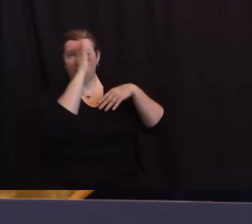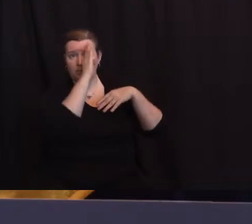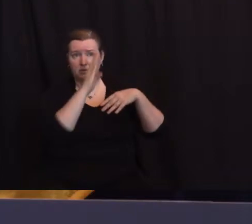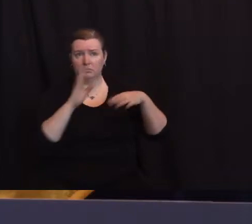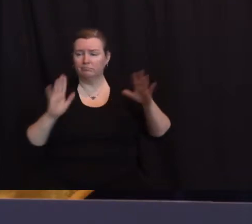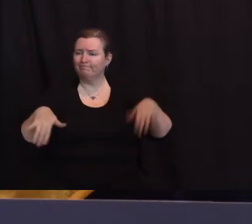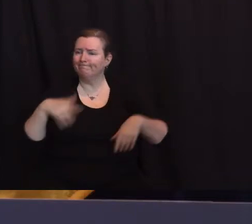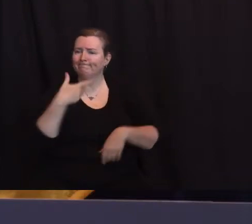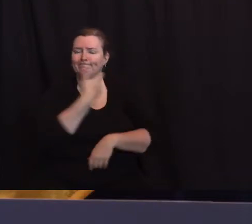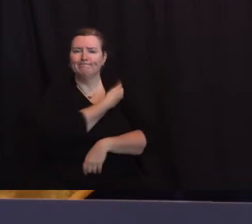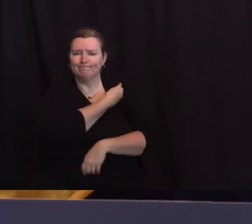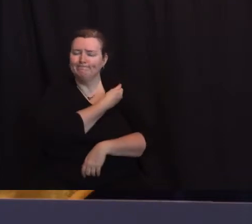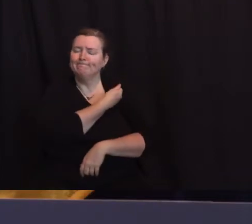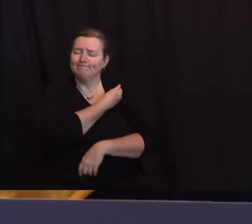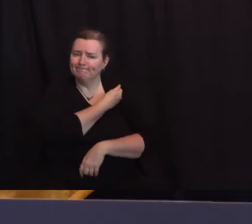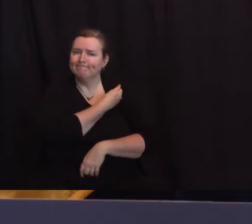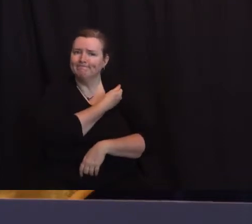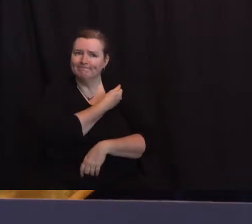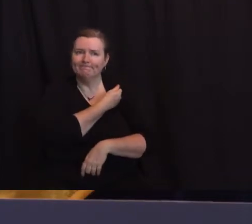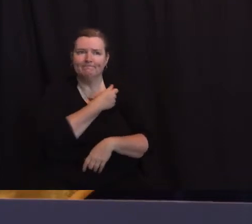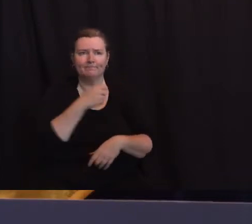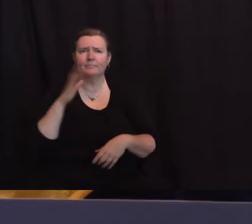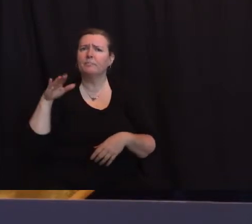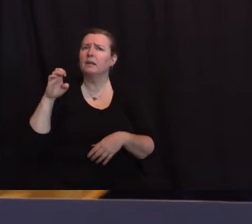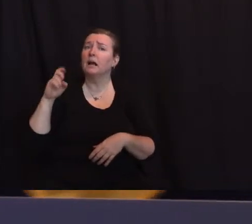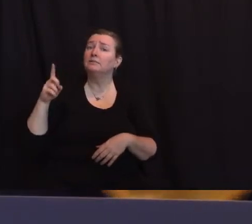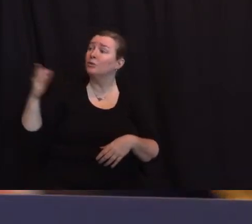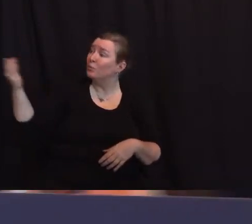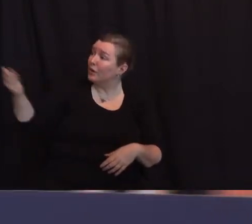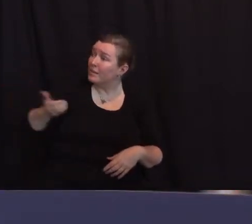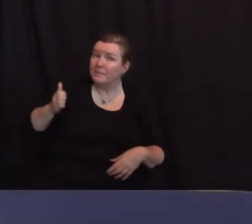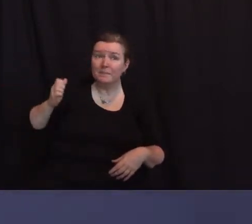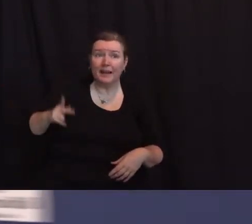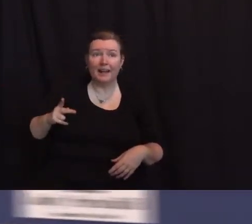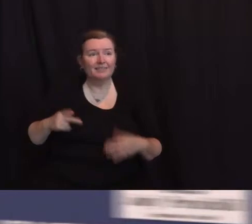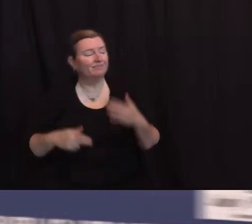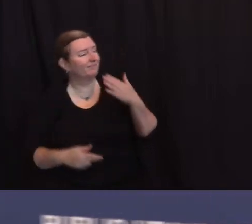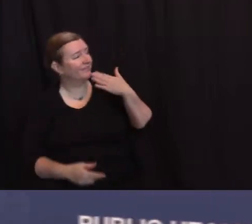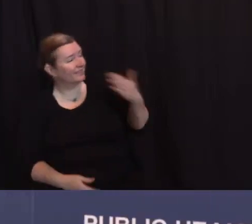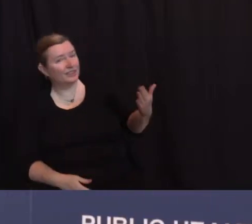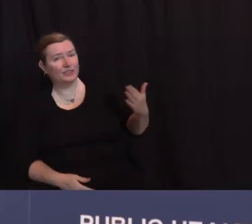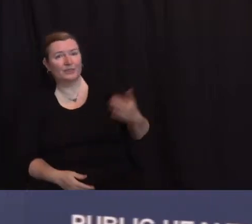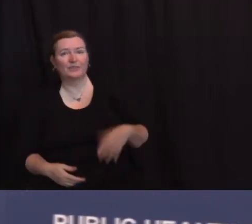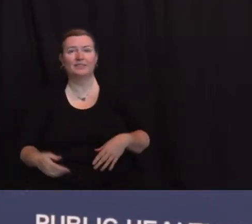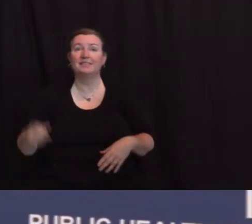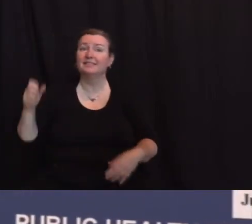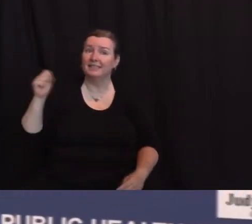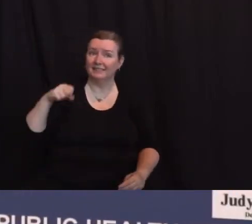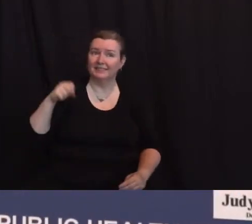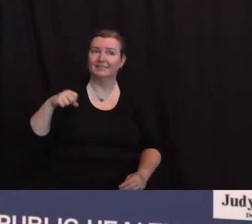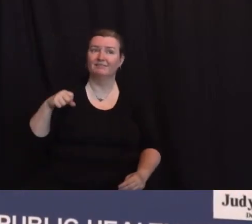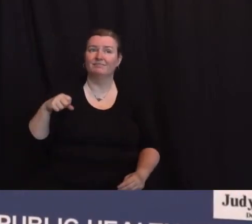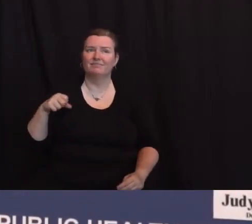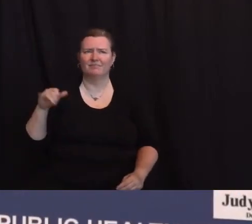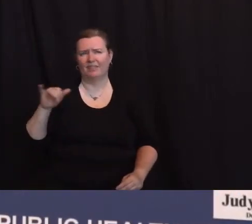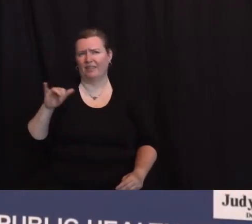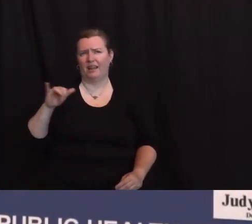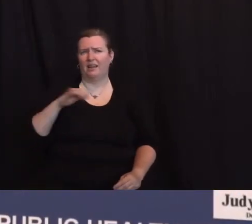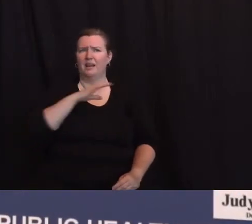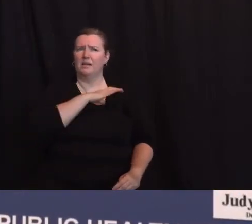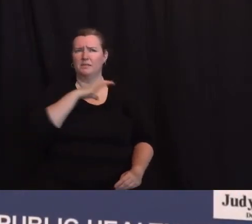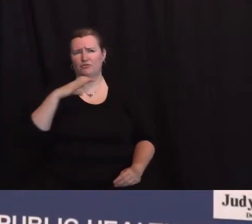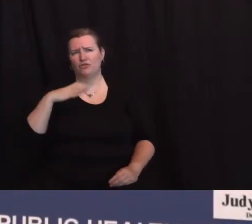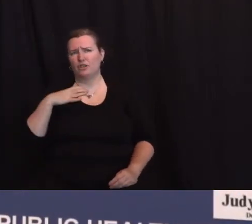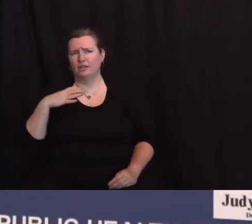vaccinated. Ed, great to have you. Welcome back. Thank you. And yes, as Commissioner Persicelli said, the department has